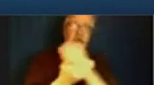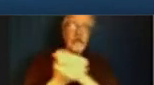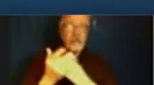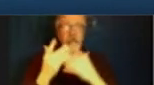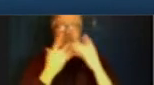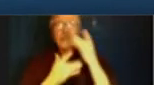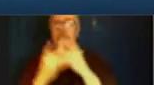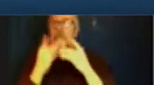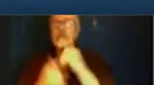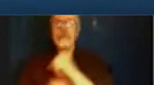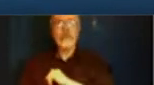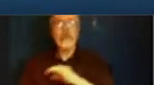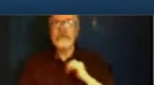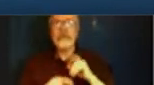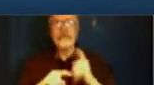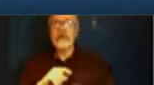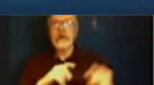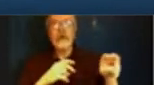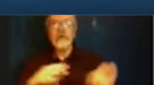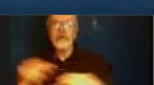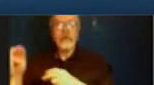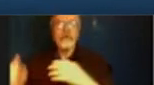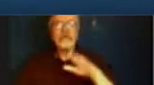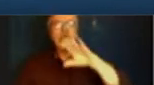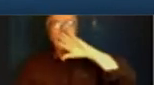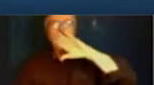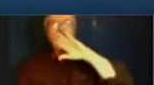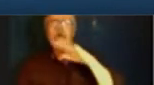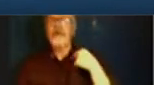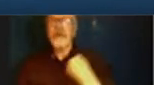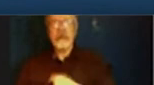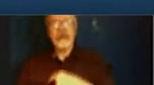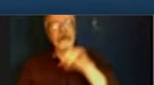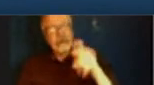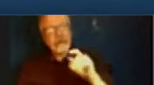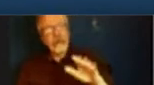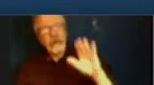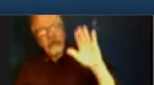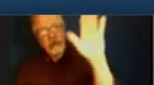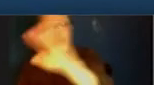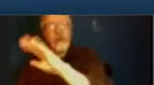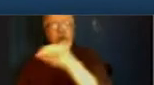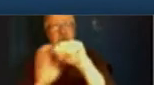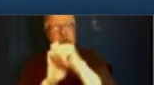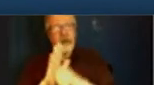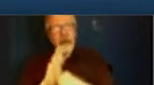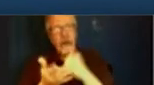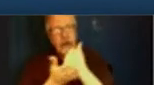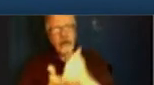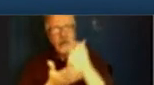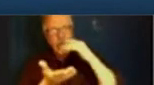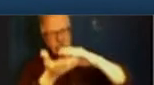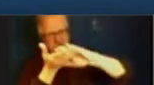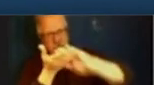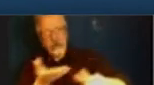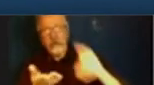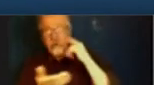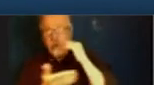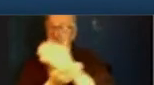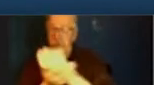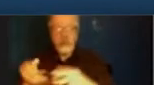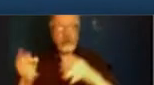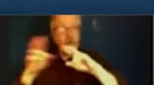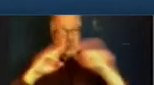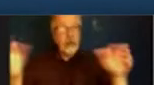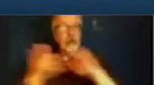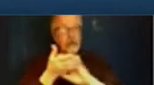state and the Department of Health and your office to get involved to help discharge and clear up beds as more Omicron patients come in. Do you have any update on what you're